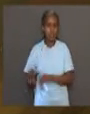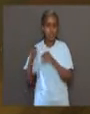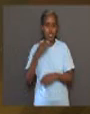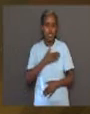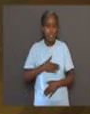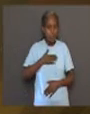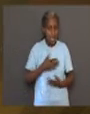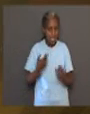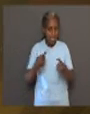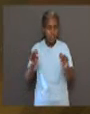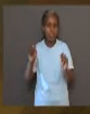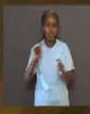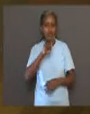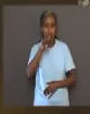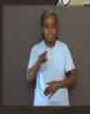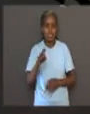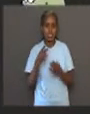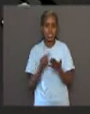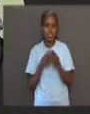Please try to answer this question now.